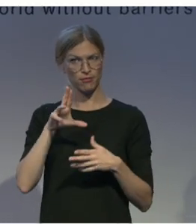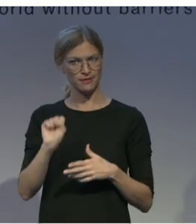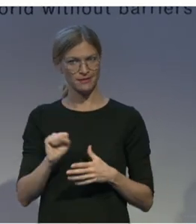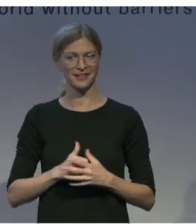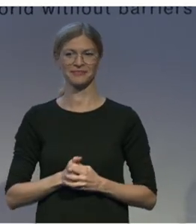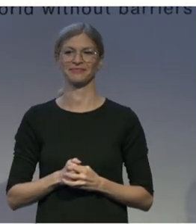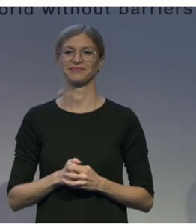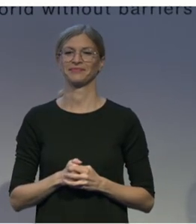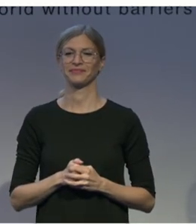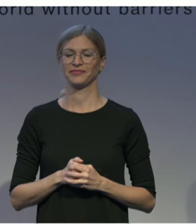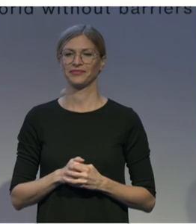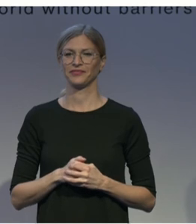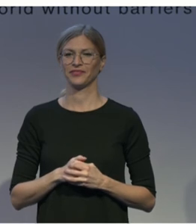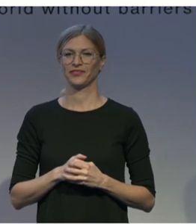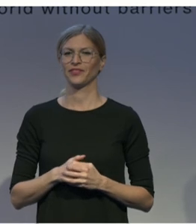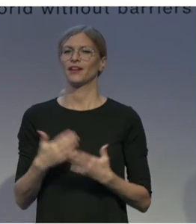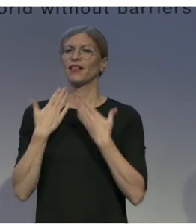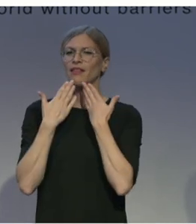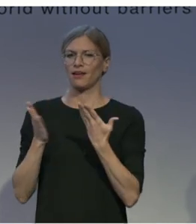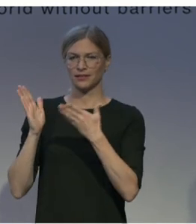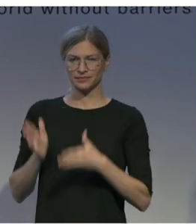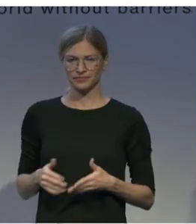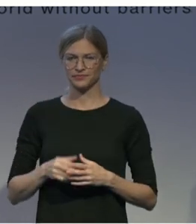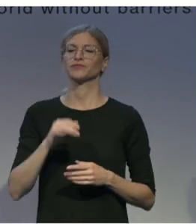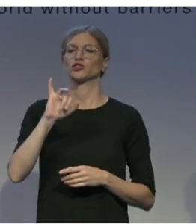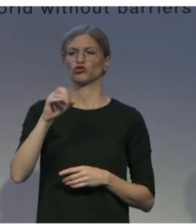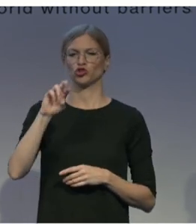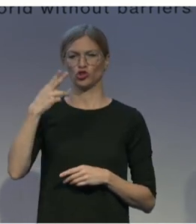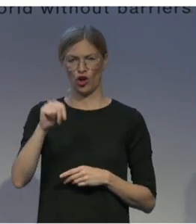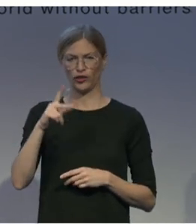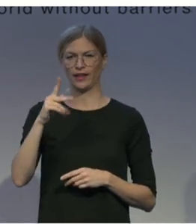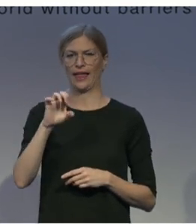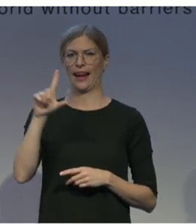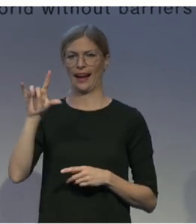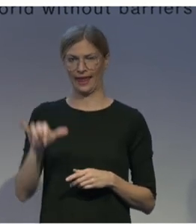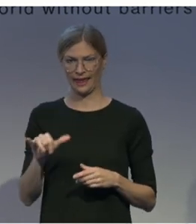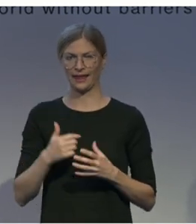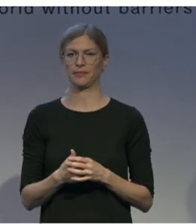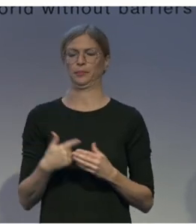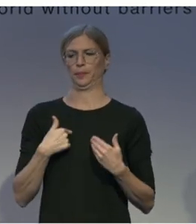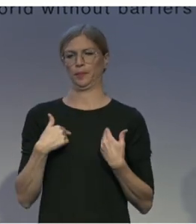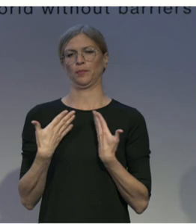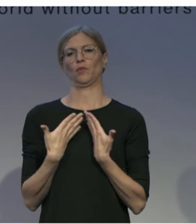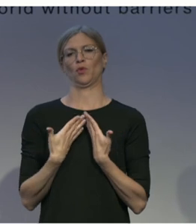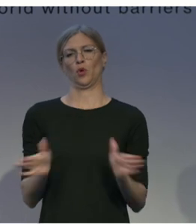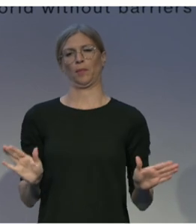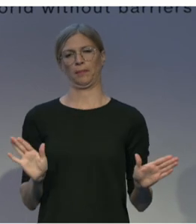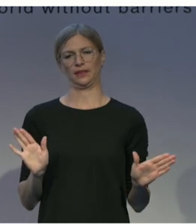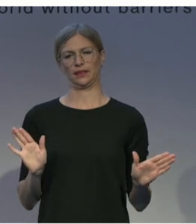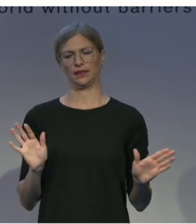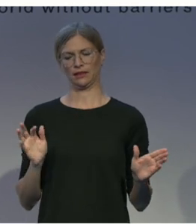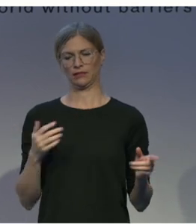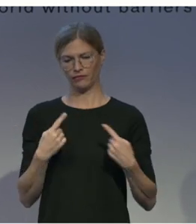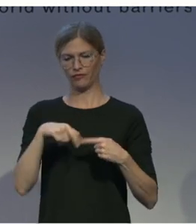Thank you very much. My name is John Kelly, Vice President of Government Affairs and Public Policy for an organization named Source America. We're a